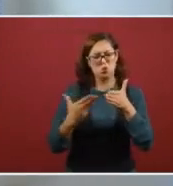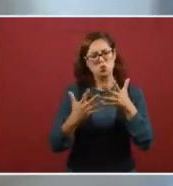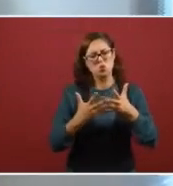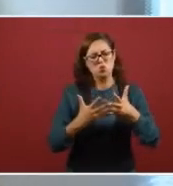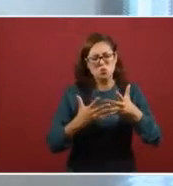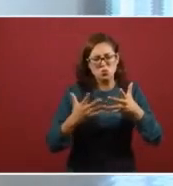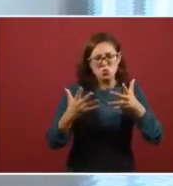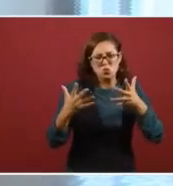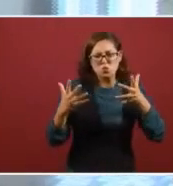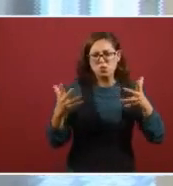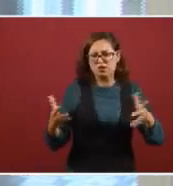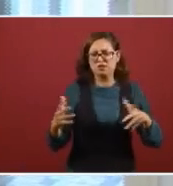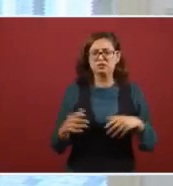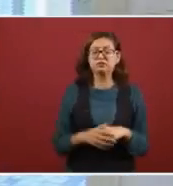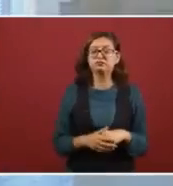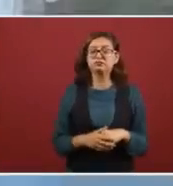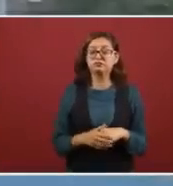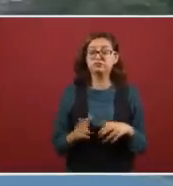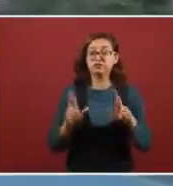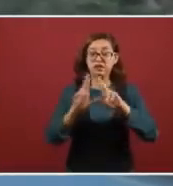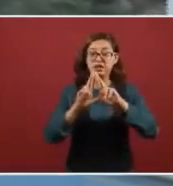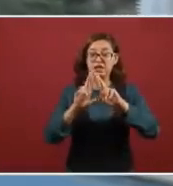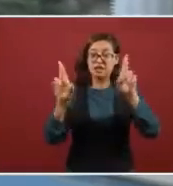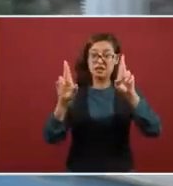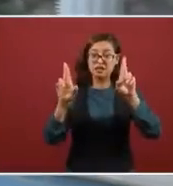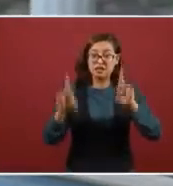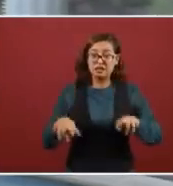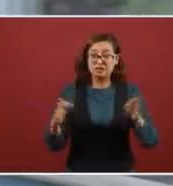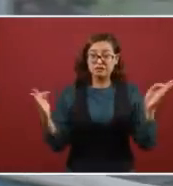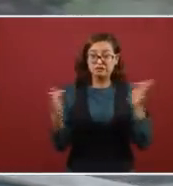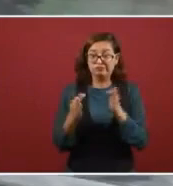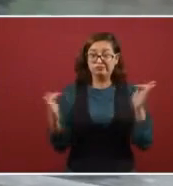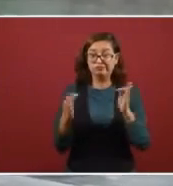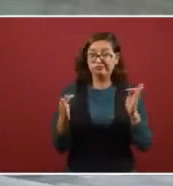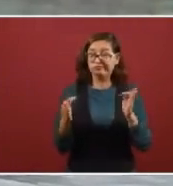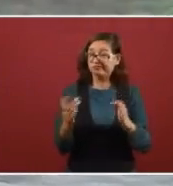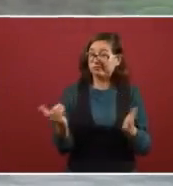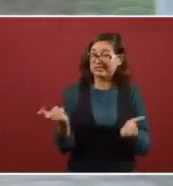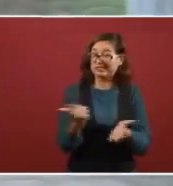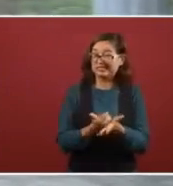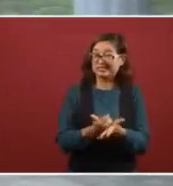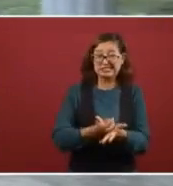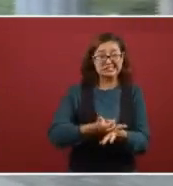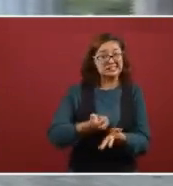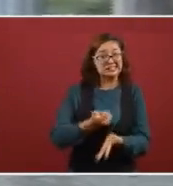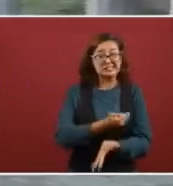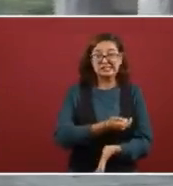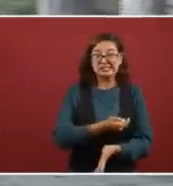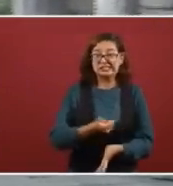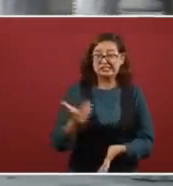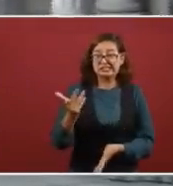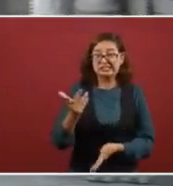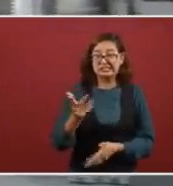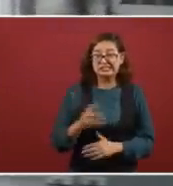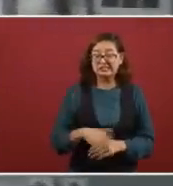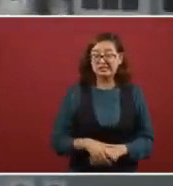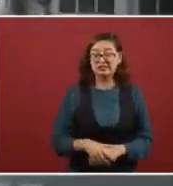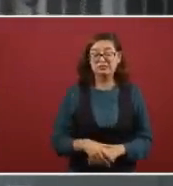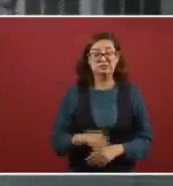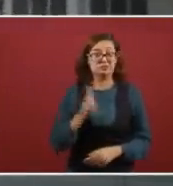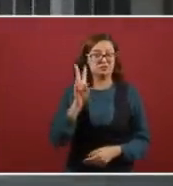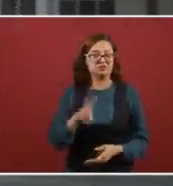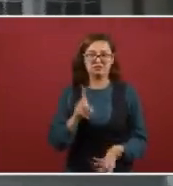large kitchen with very famous zero Wow, and it's